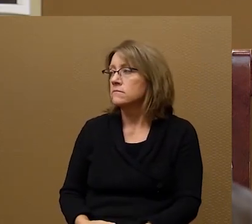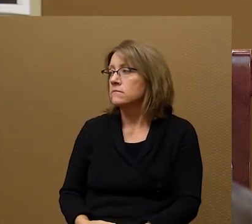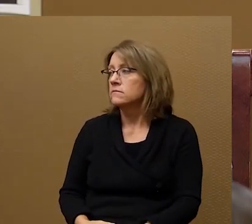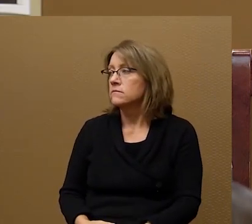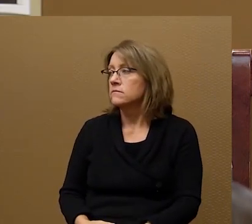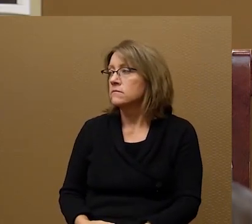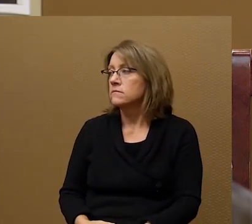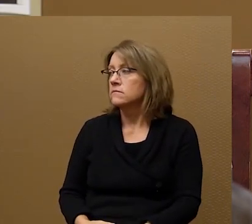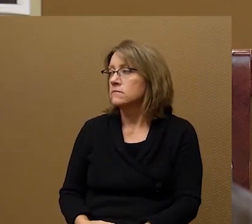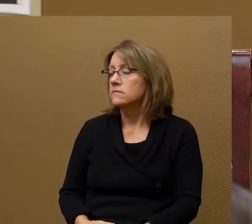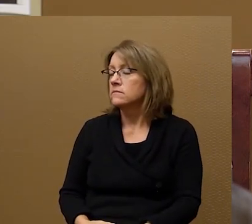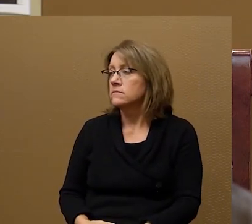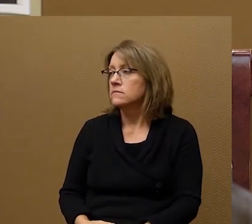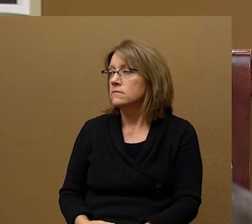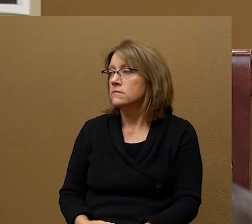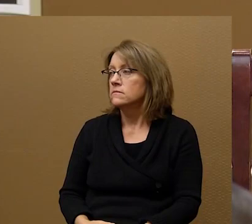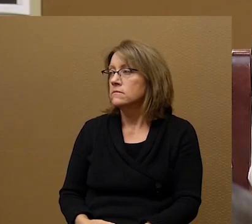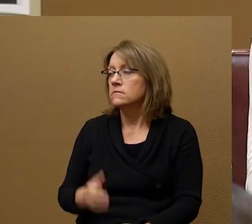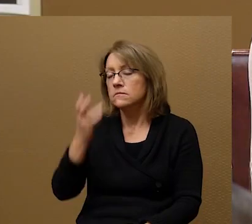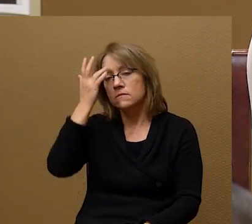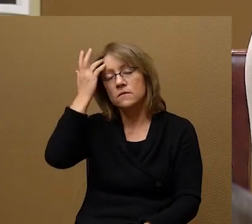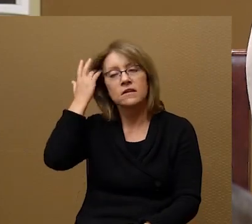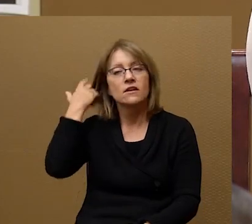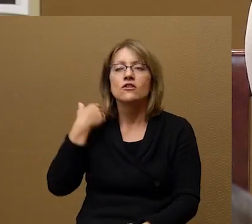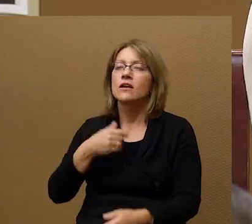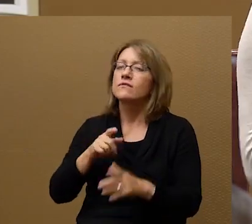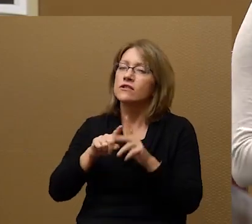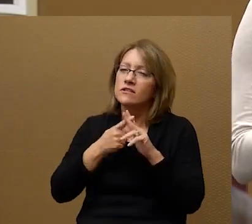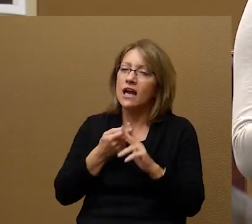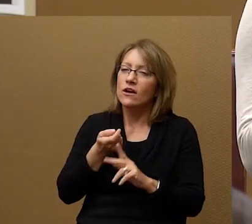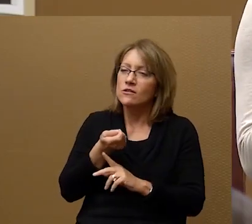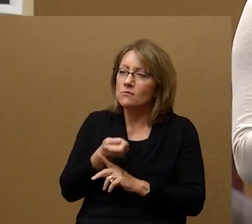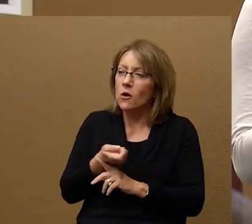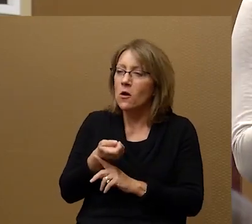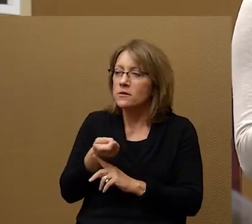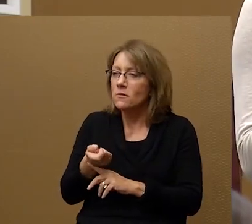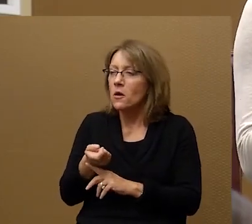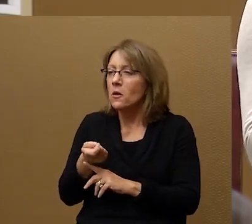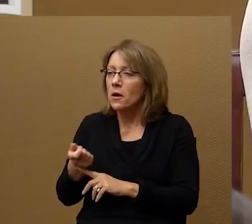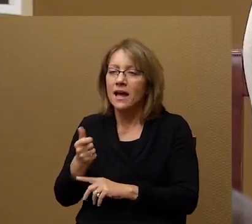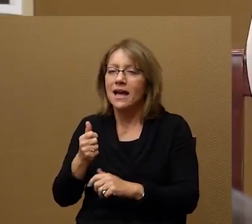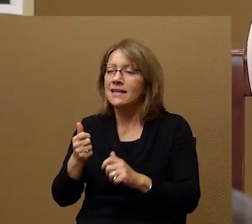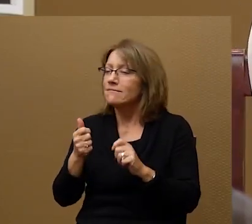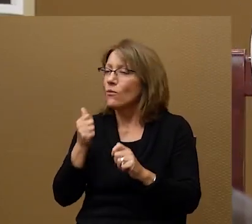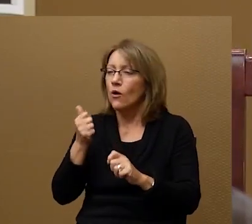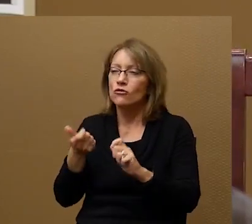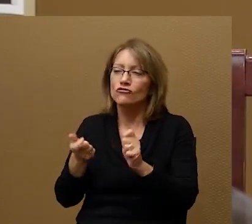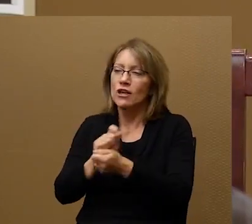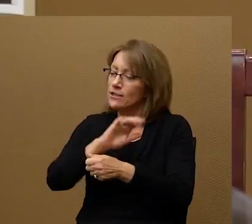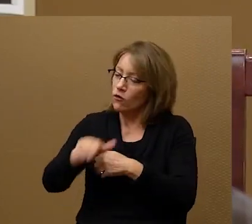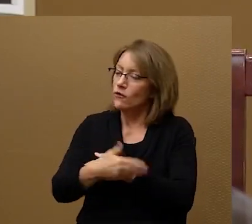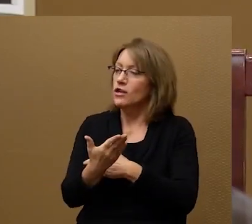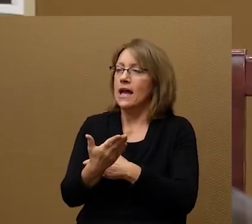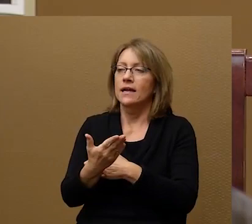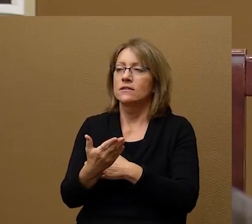And we have to start off small. Things aren't going to change overnight. So shaping that behavior. If you want,